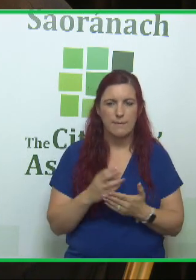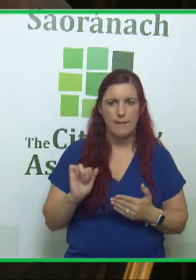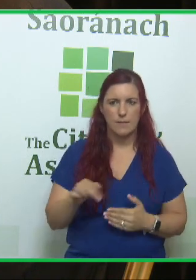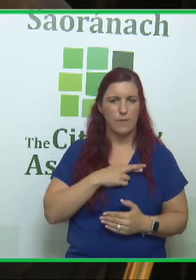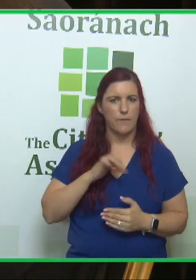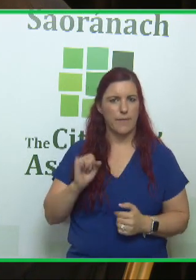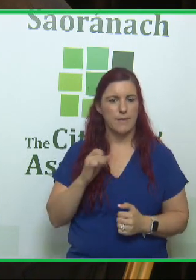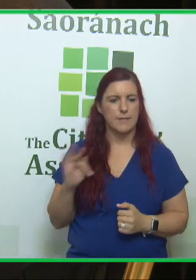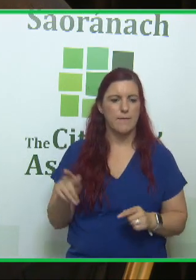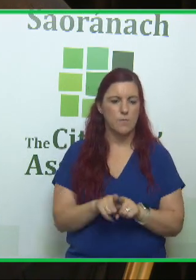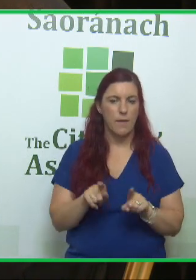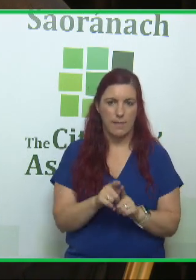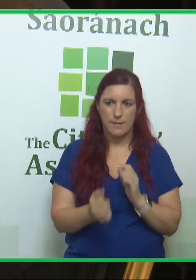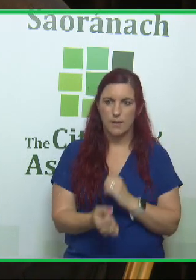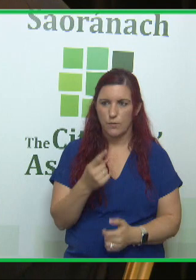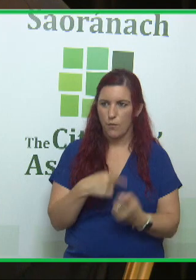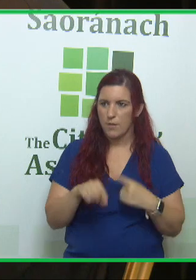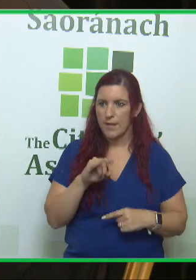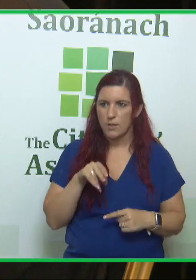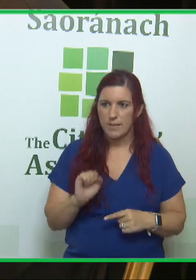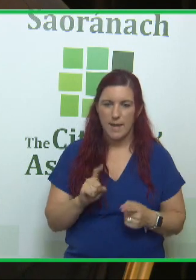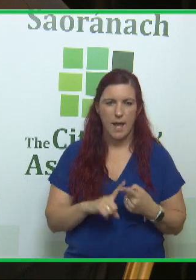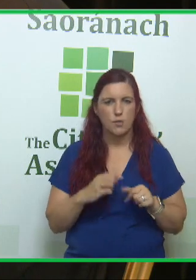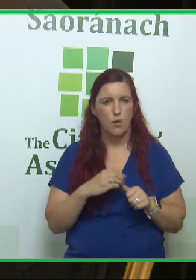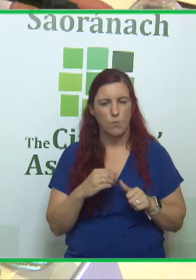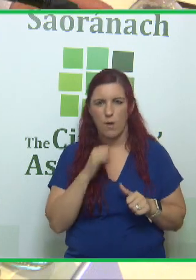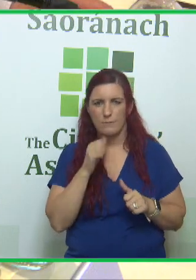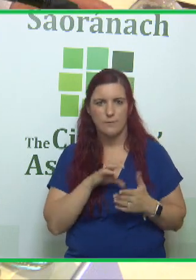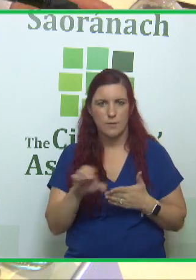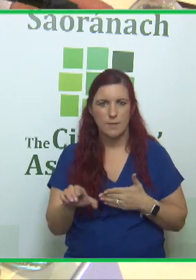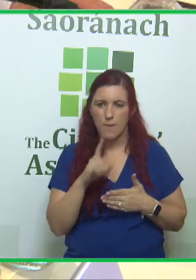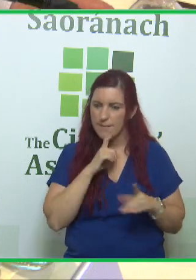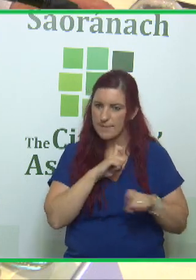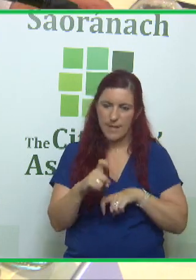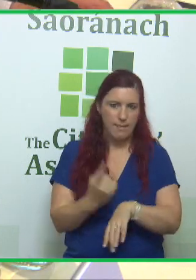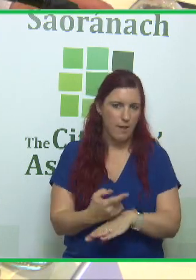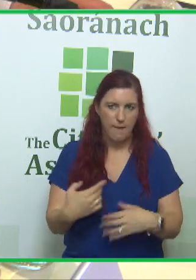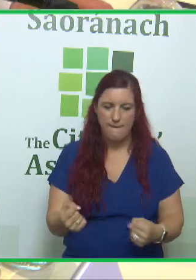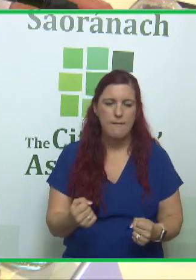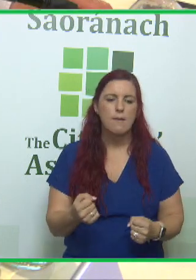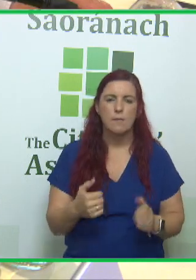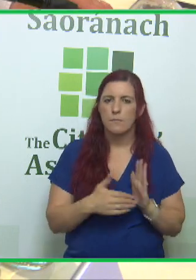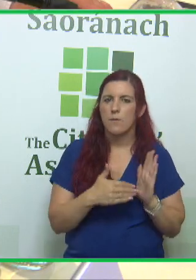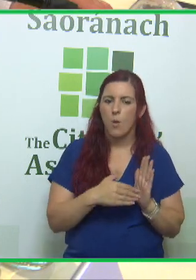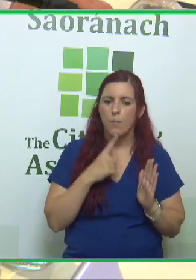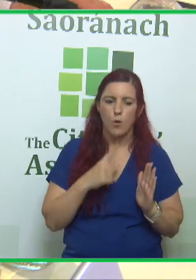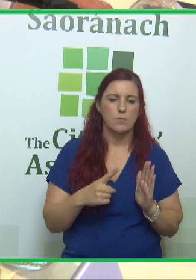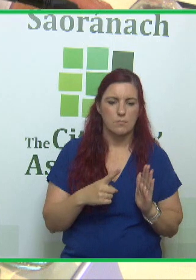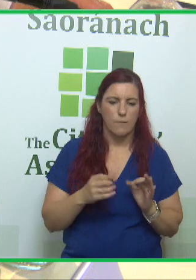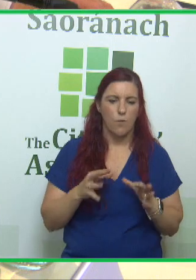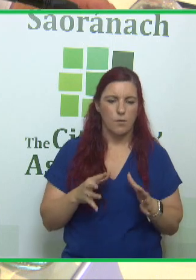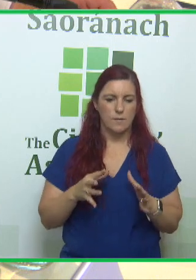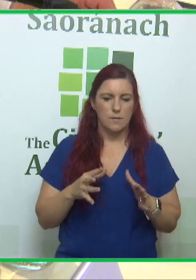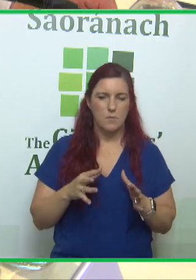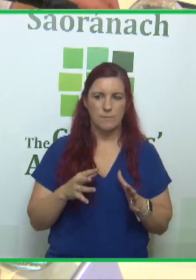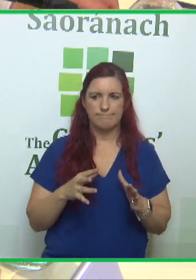as well. It's an issue for us in the HSE and our other funded. So that's still there. But absolutely, where